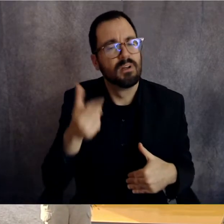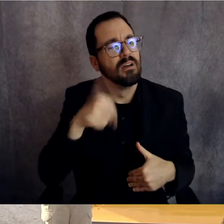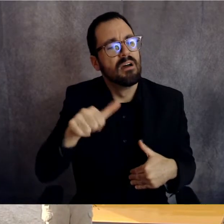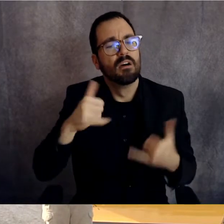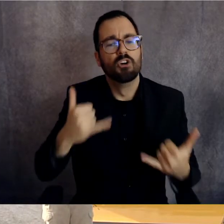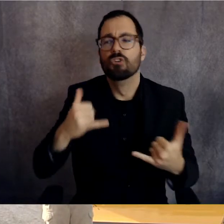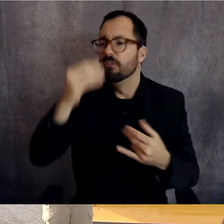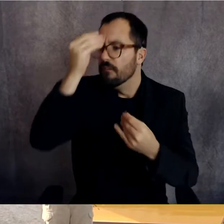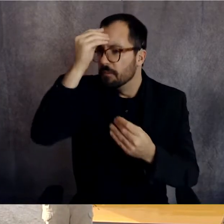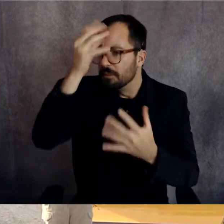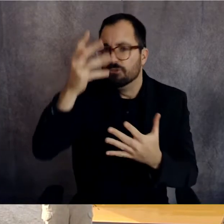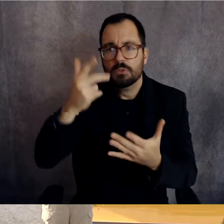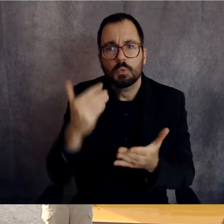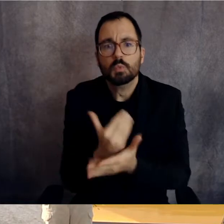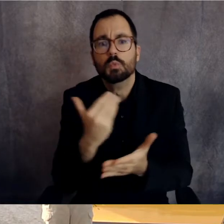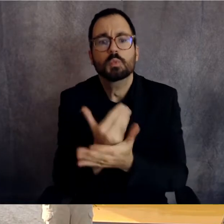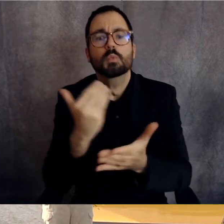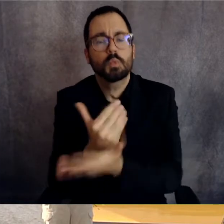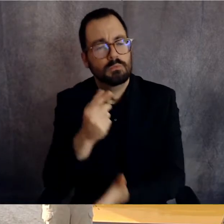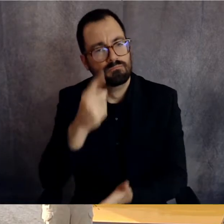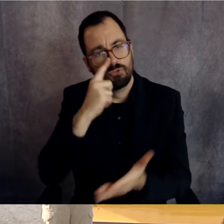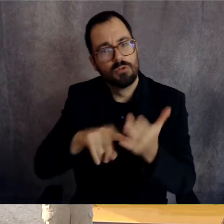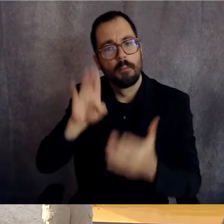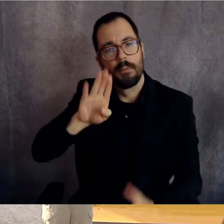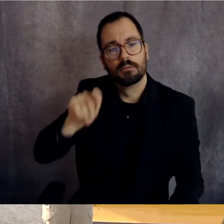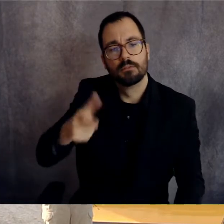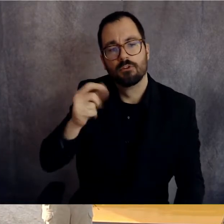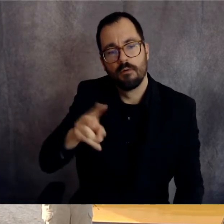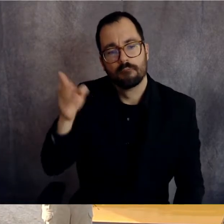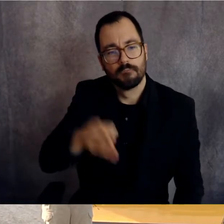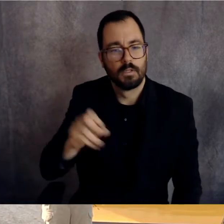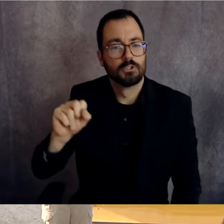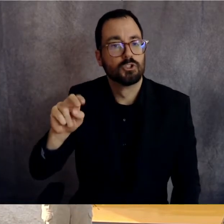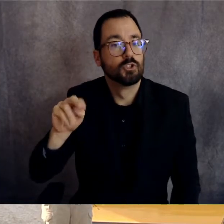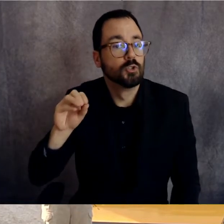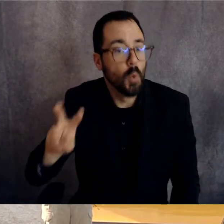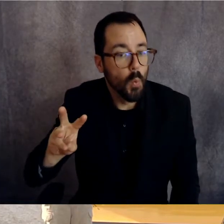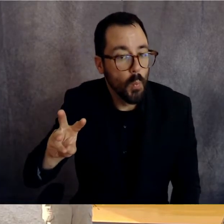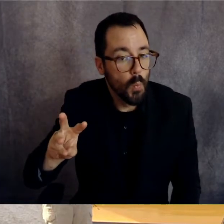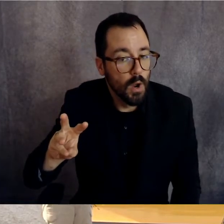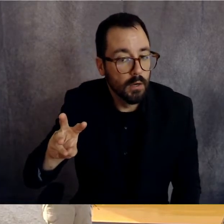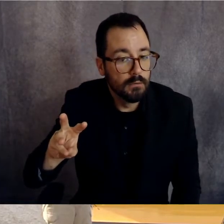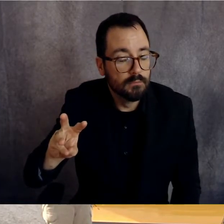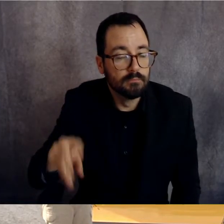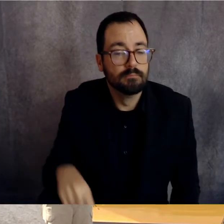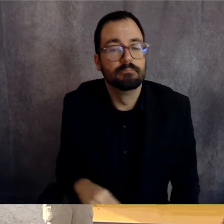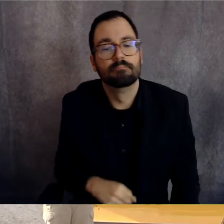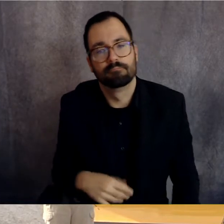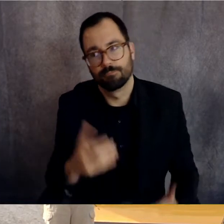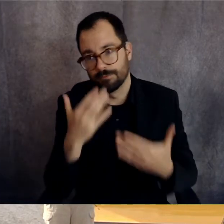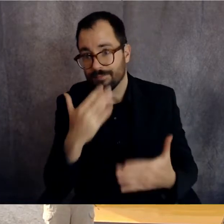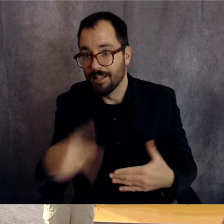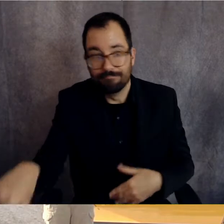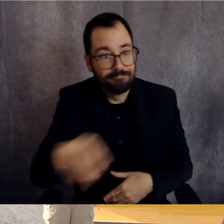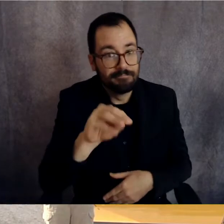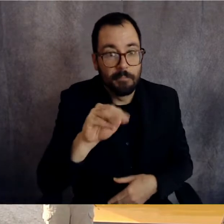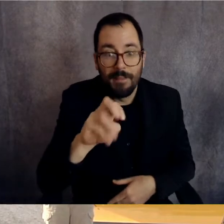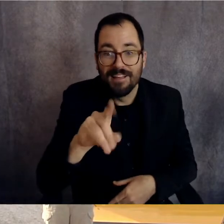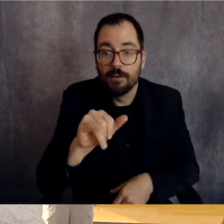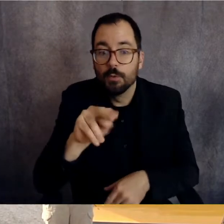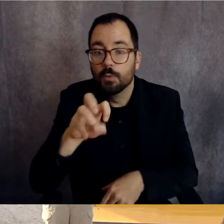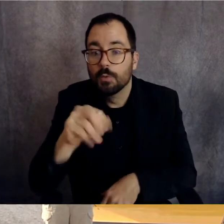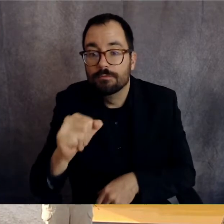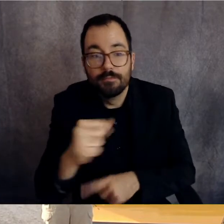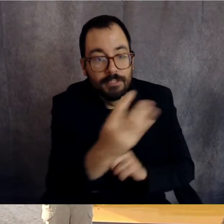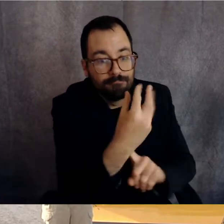on emergency updates at boston.gov/snow, boston.gov/snow. And I also want to thank the media, because anytime that we have a